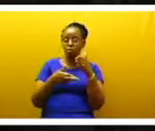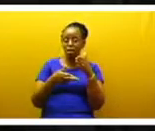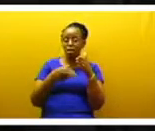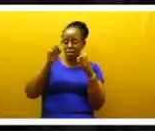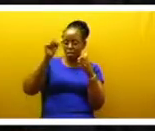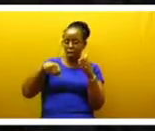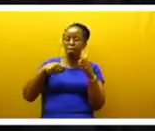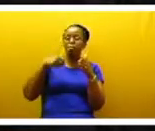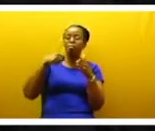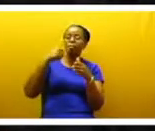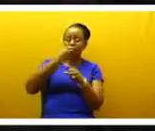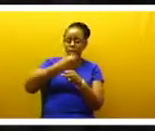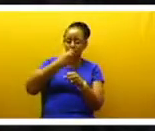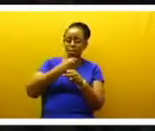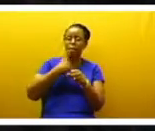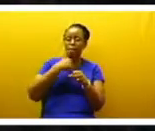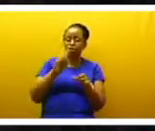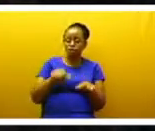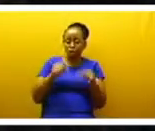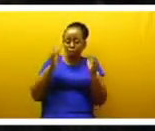by the chairperson.